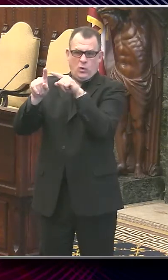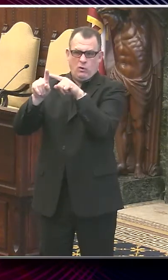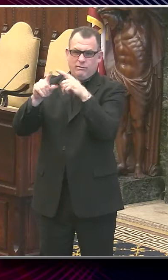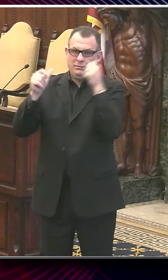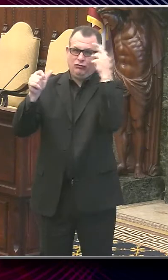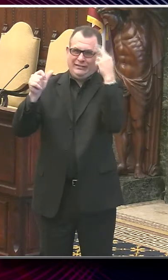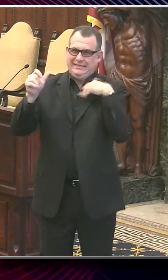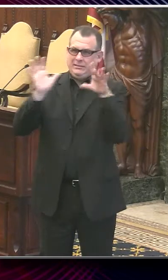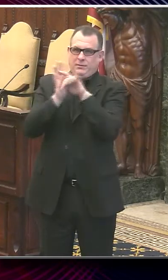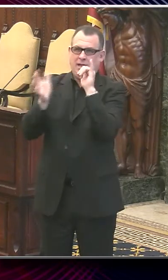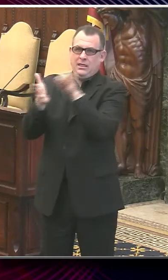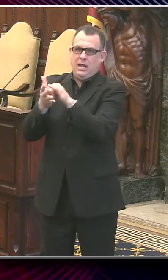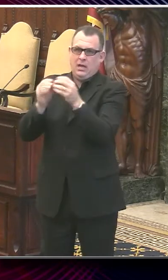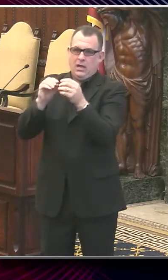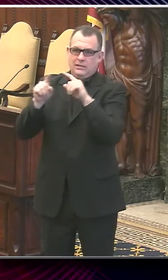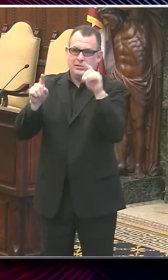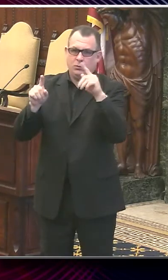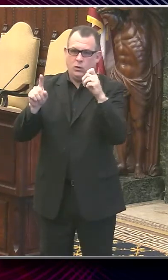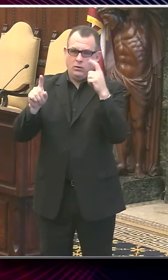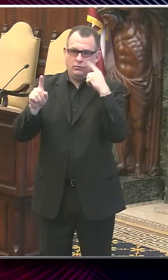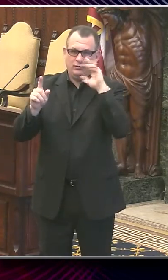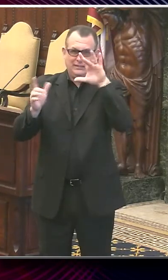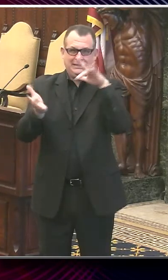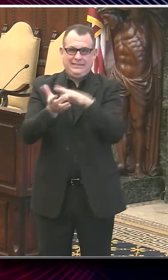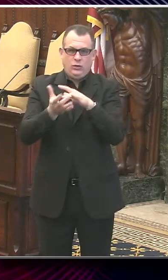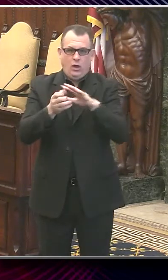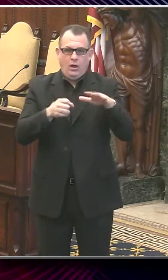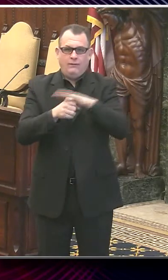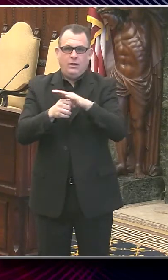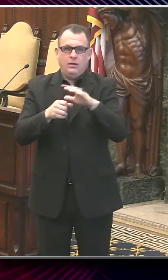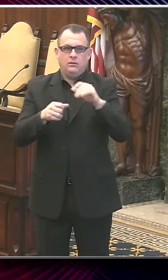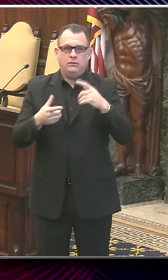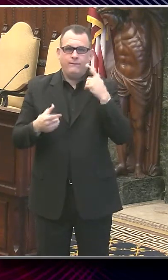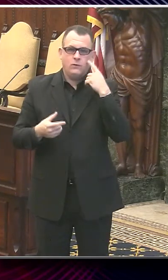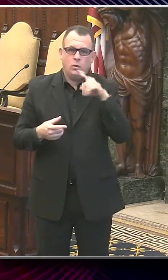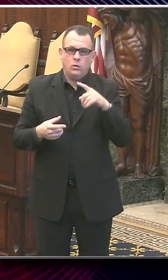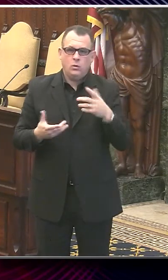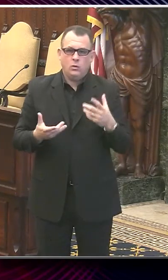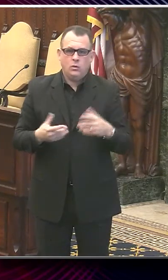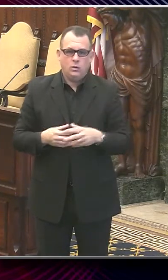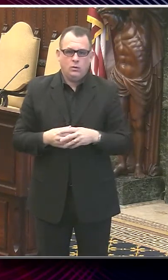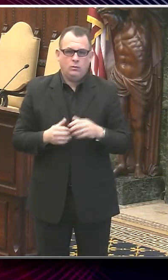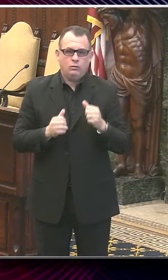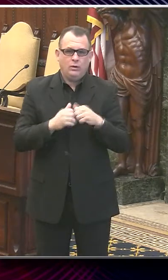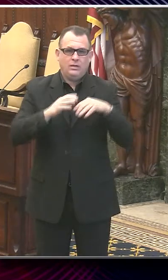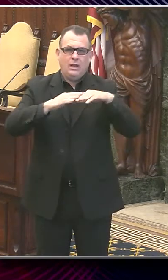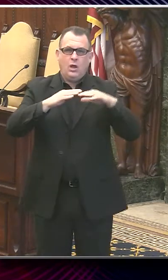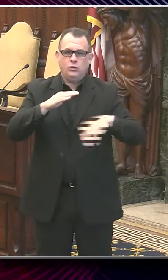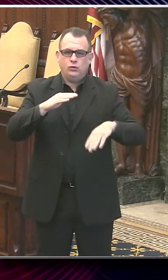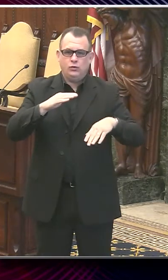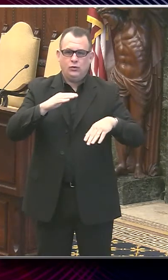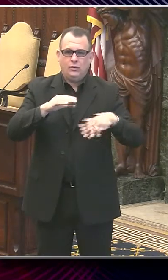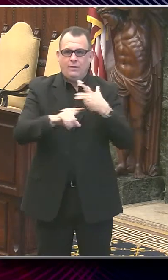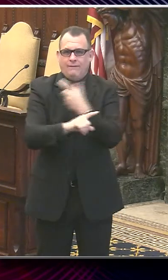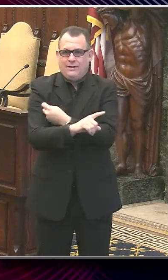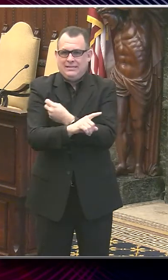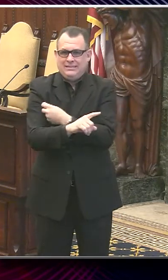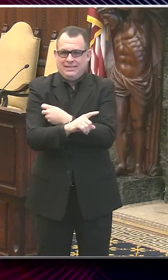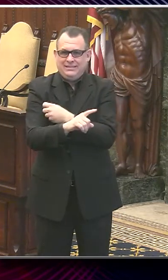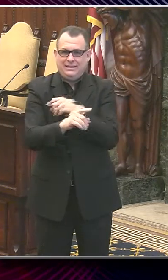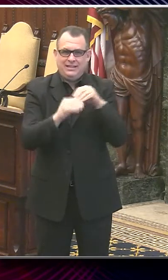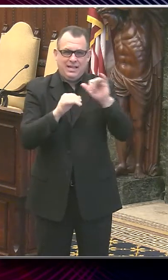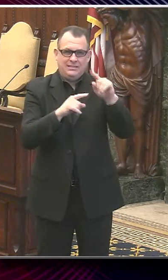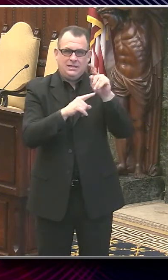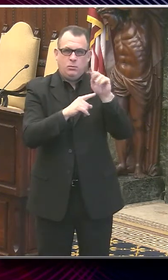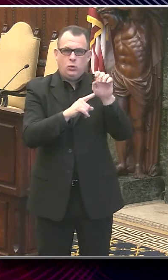there. It also is at the center of the area of the city where we have the most under-vaccinated zip codes. In addition, that